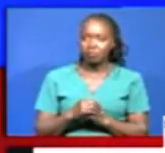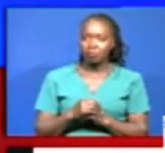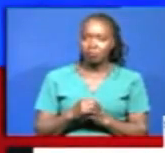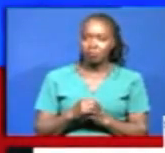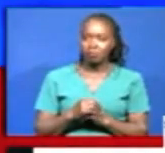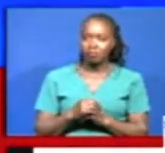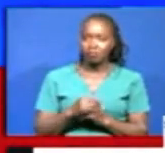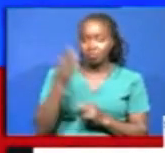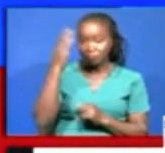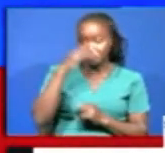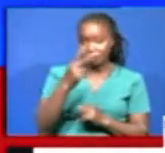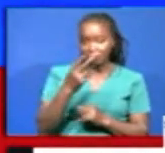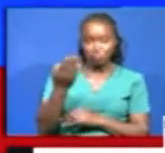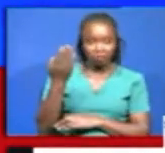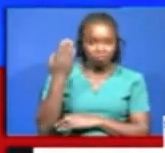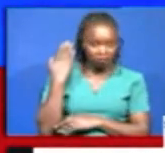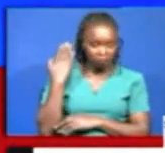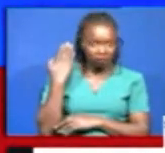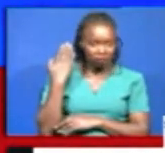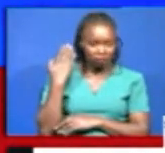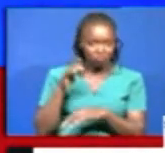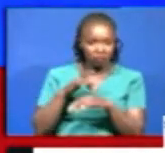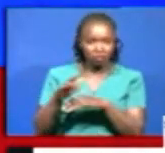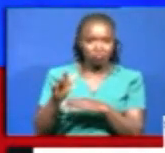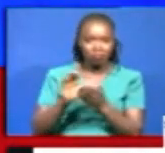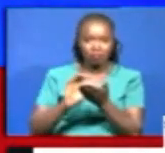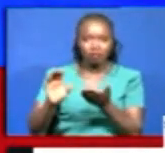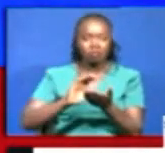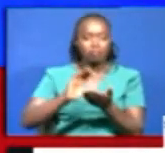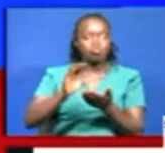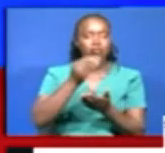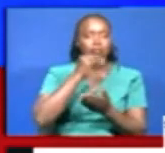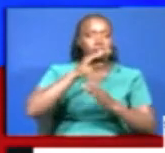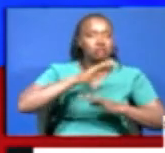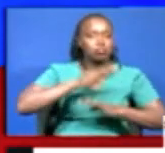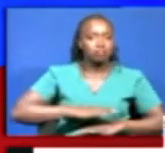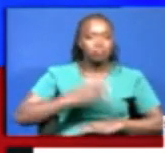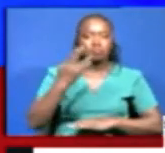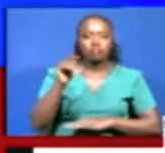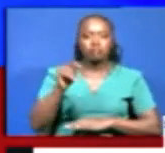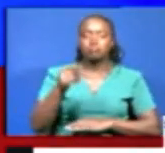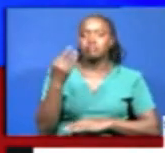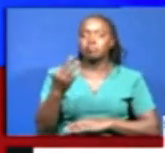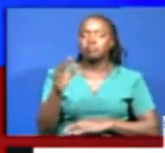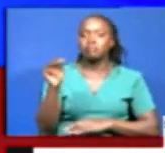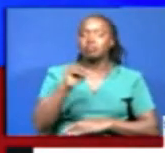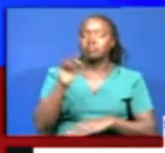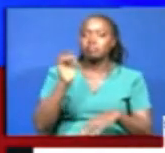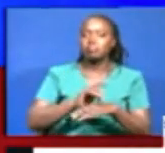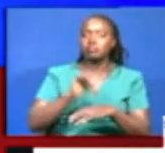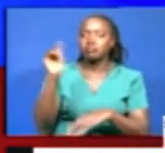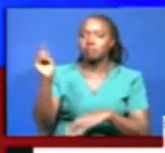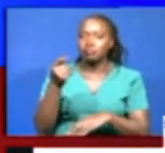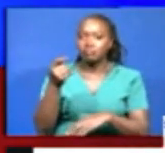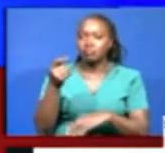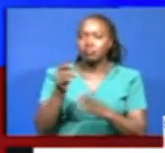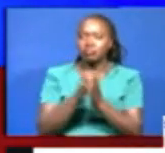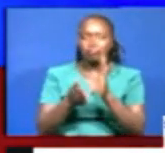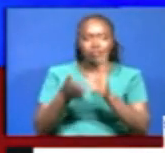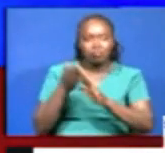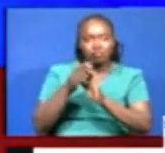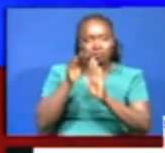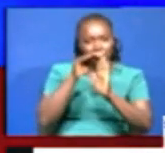2 days ago, we went to distribute food relief to 4.3 million affected Kenyans in an emergency